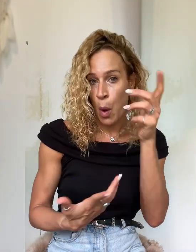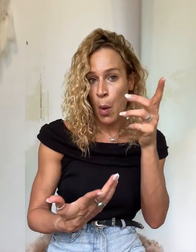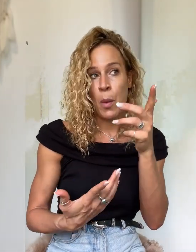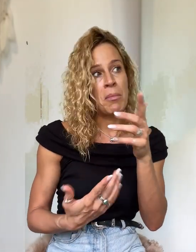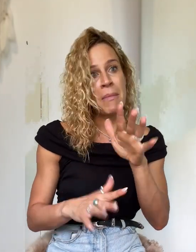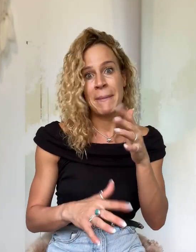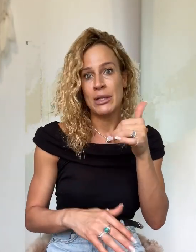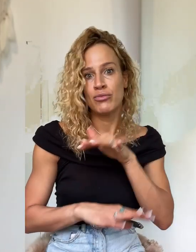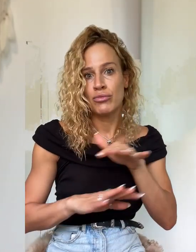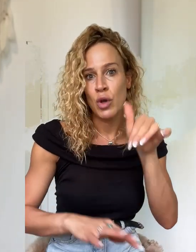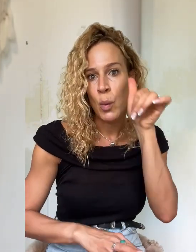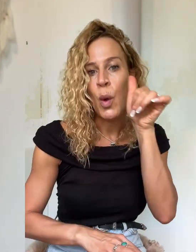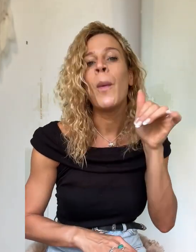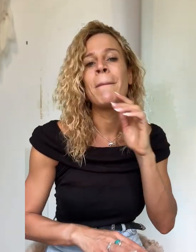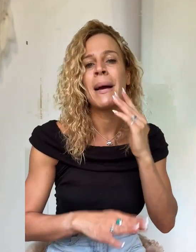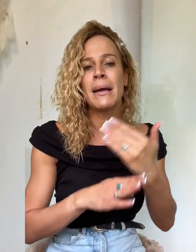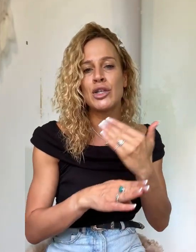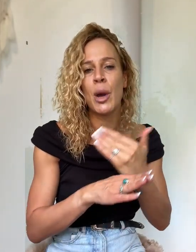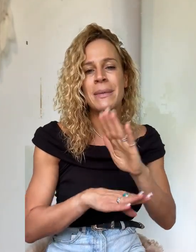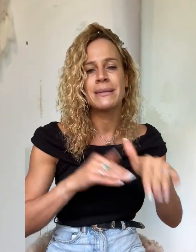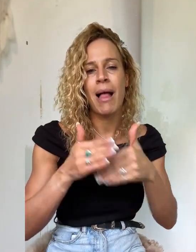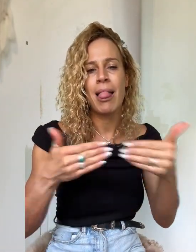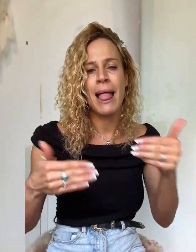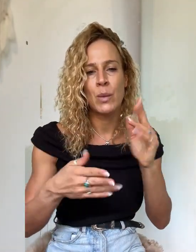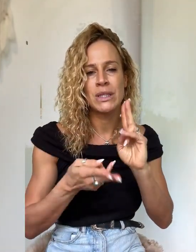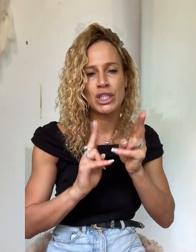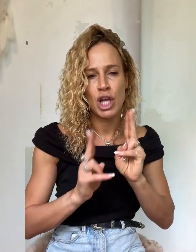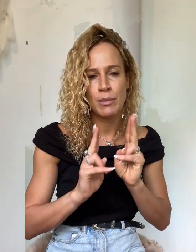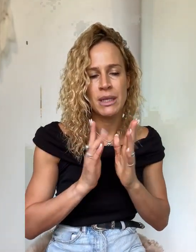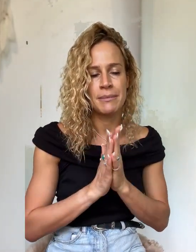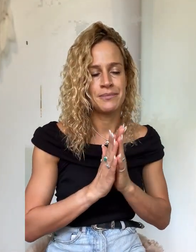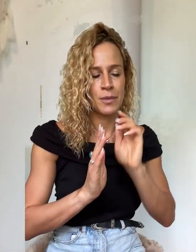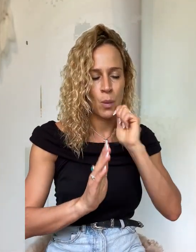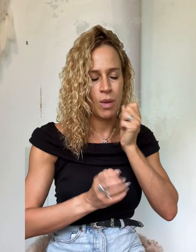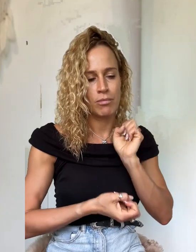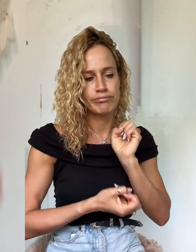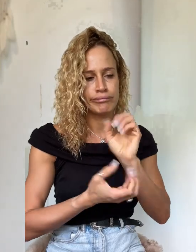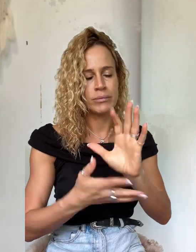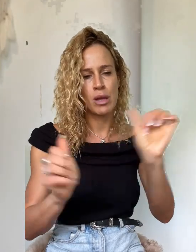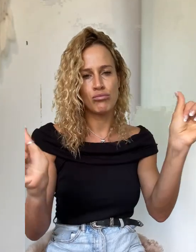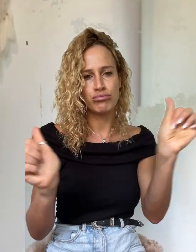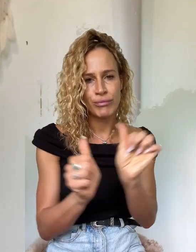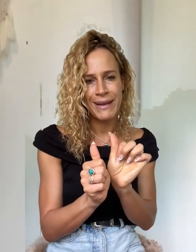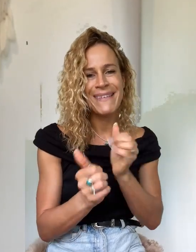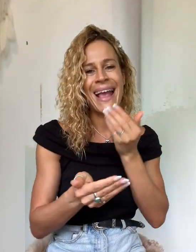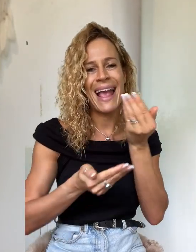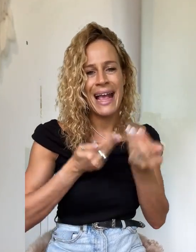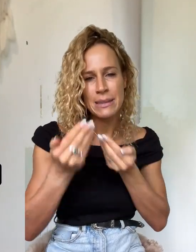I am, as you know, or you might not know, a sign language interpreter. And I'll just give you a brief